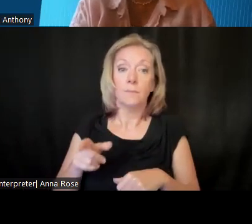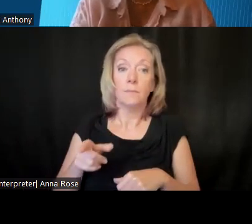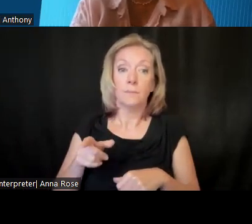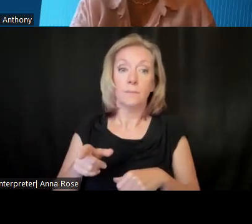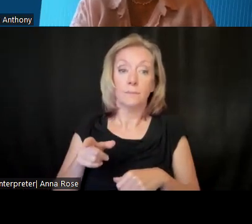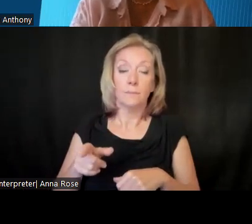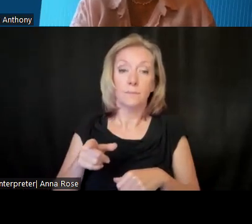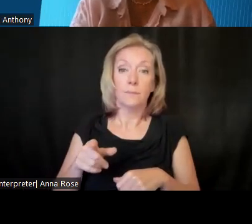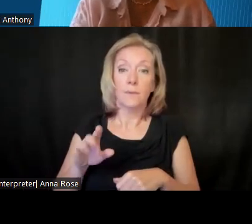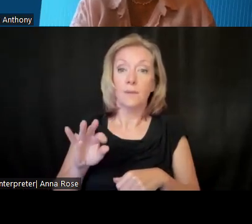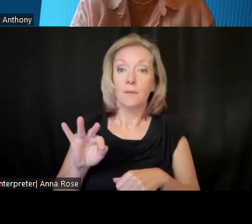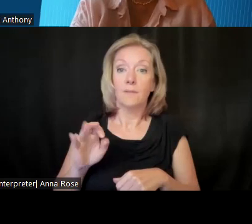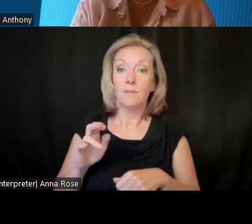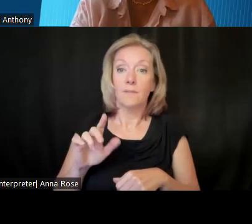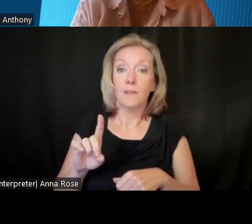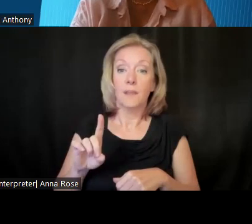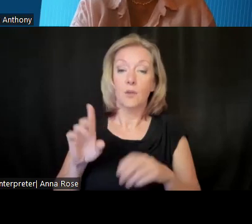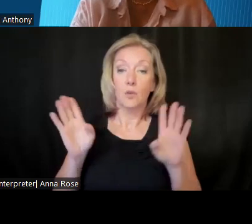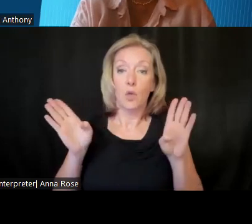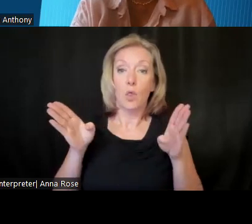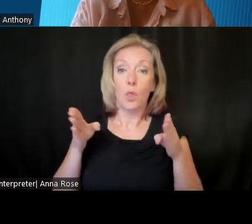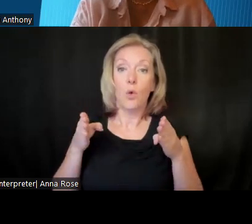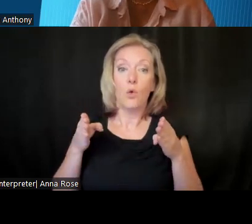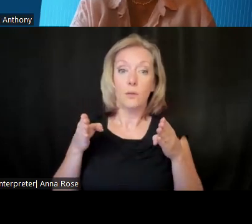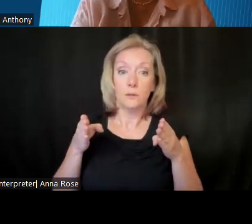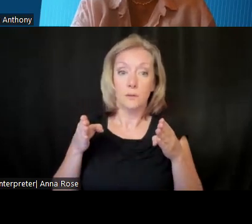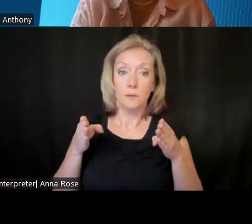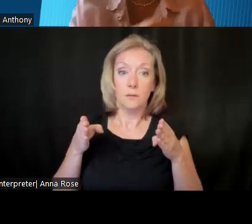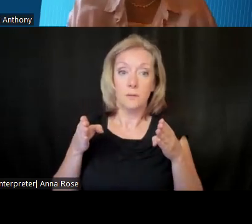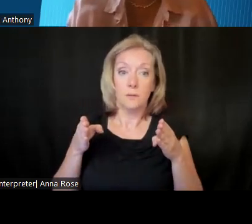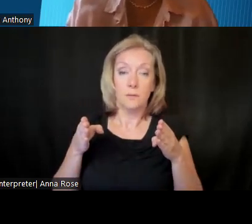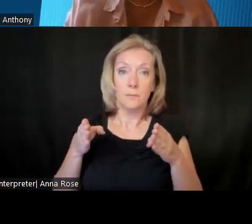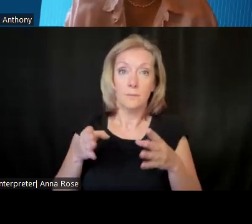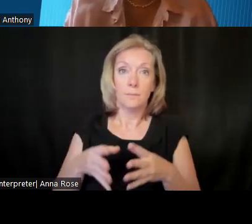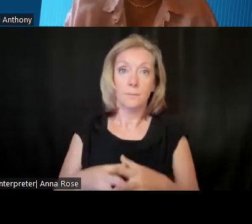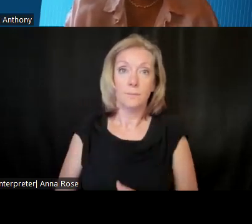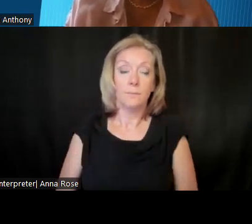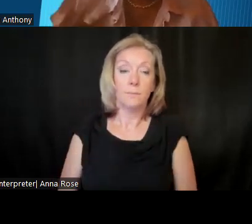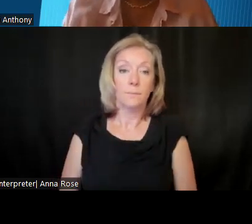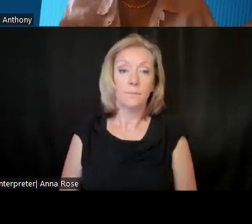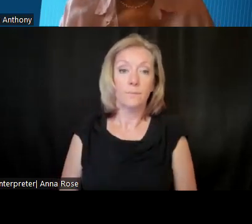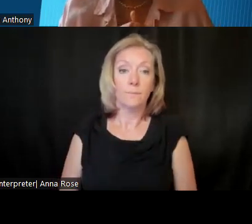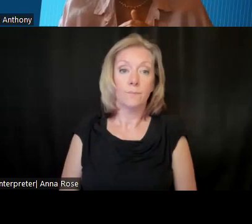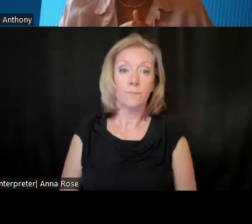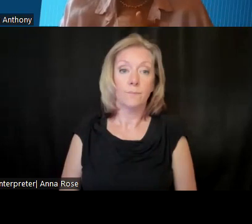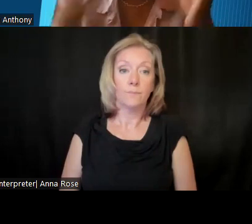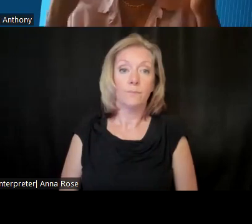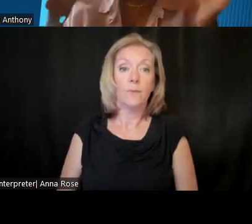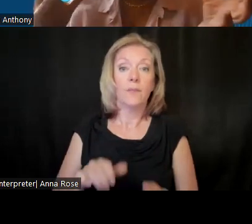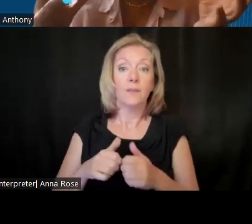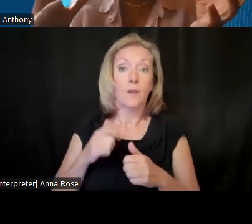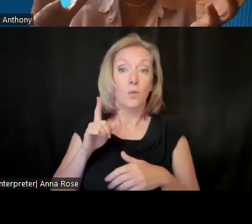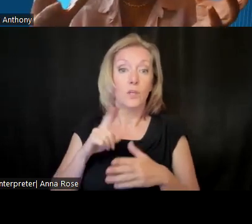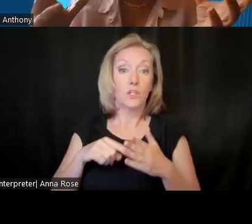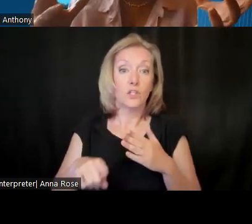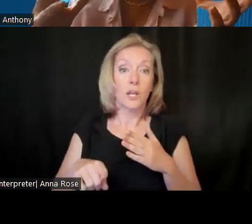field loss more to the left, to right than her left. The bottom line is that's how we check field loss. We